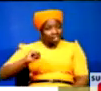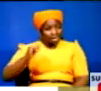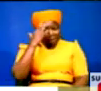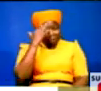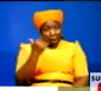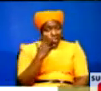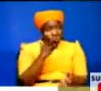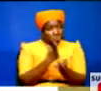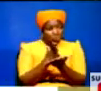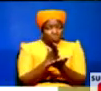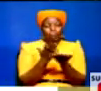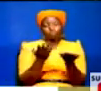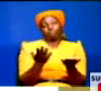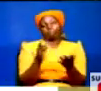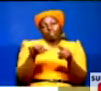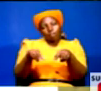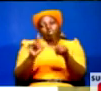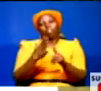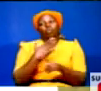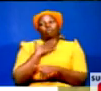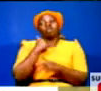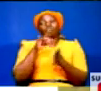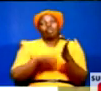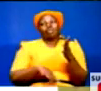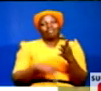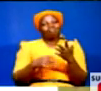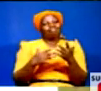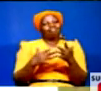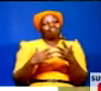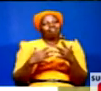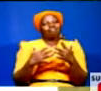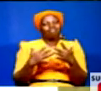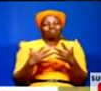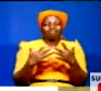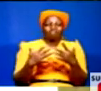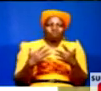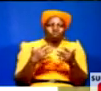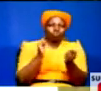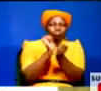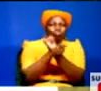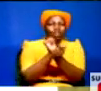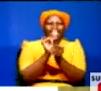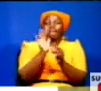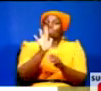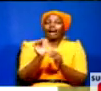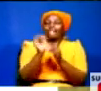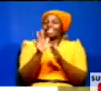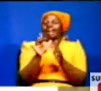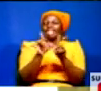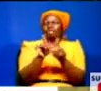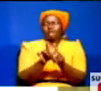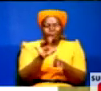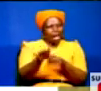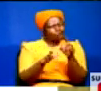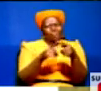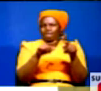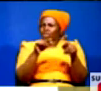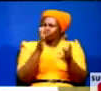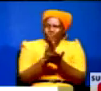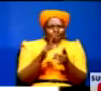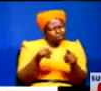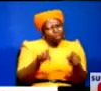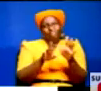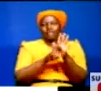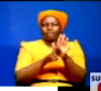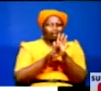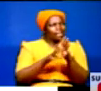basically they've been wanting to cage their leaders as animals. But these are representatives of the people, and they were elected on the